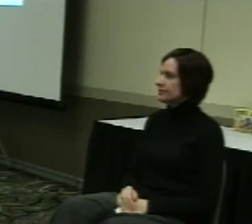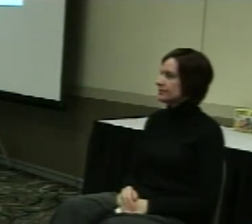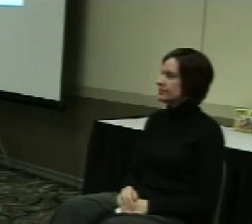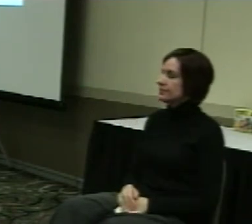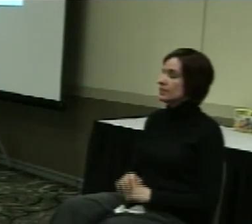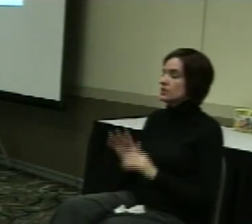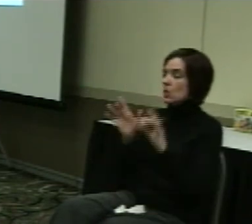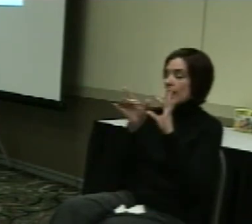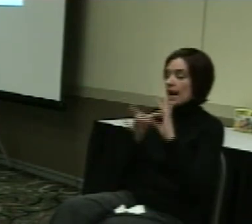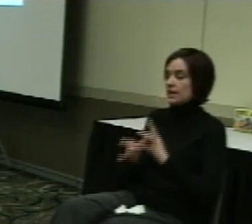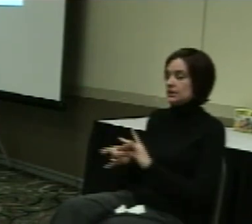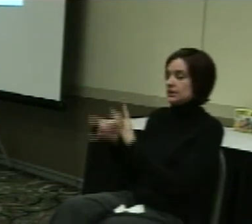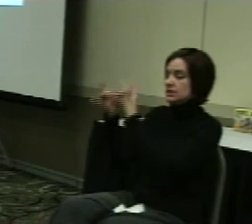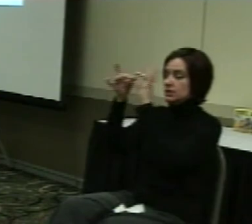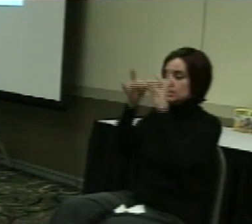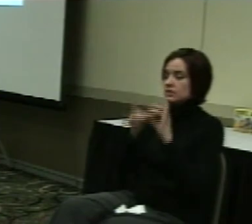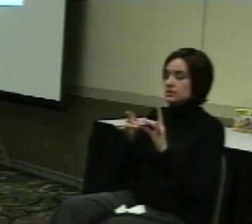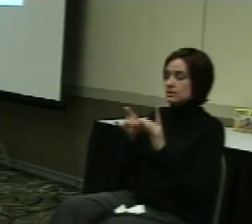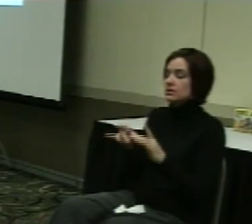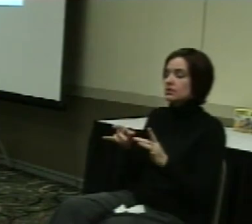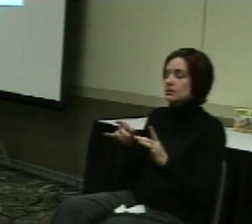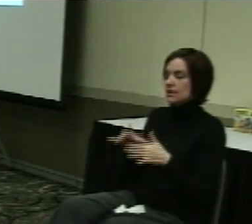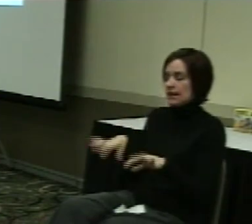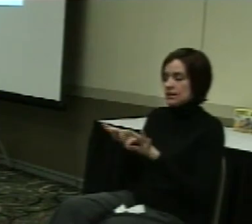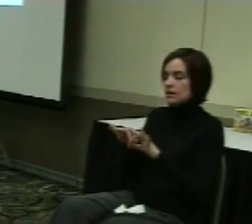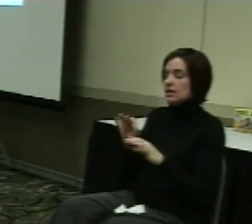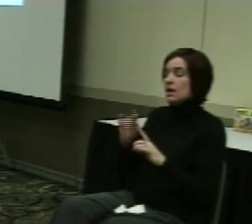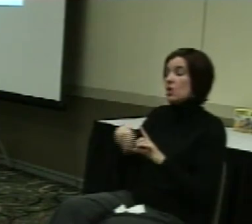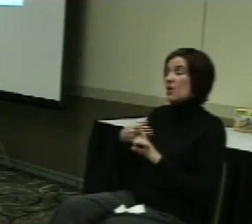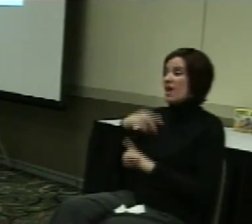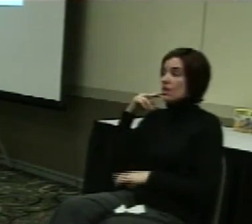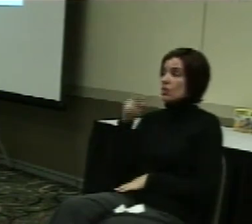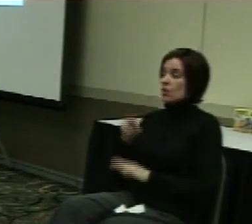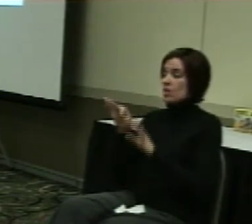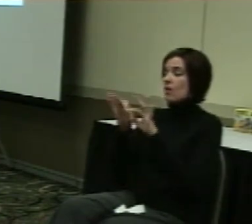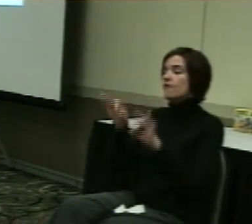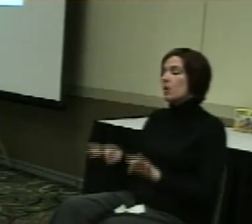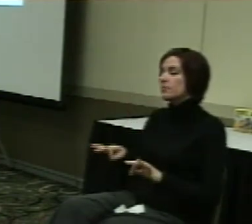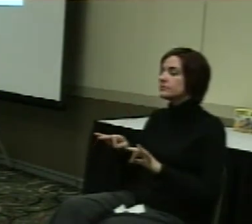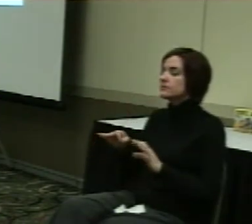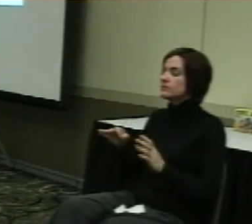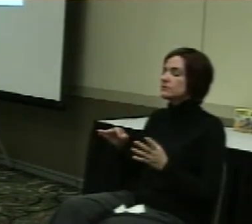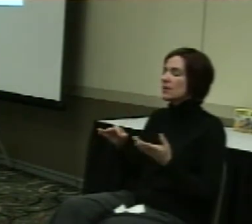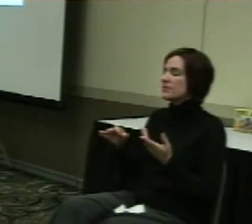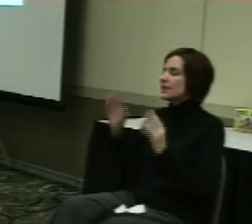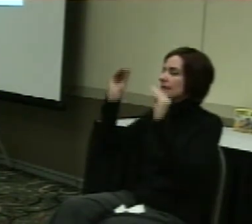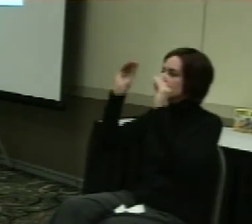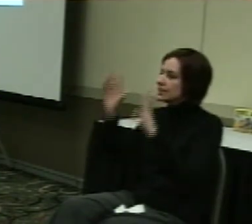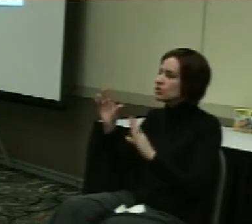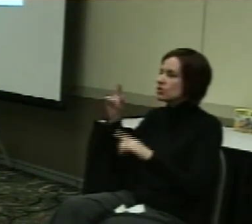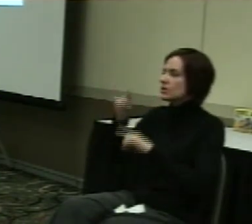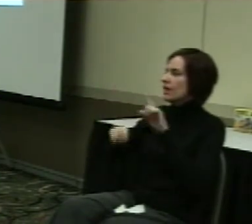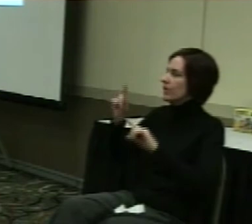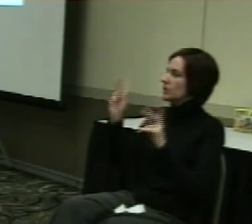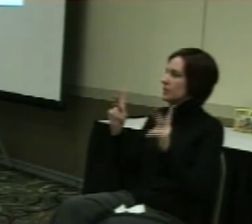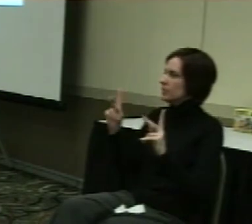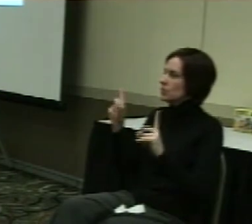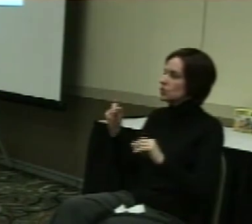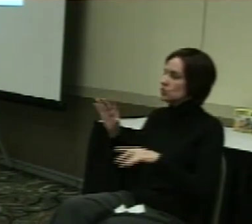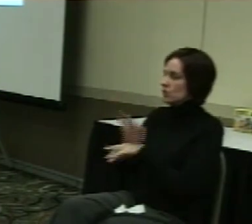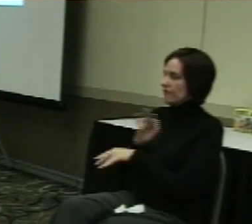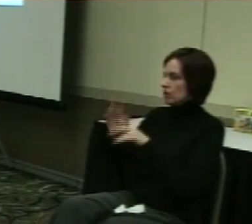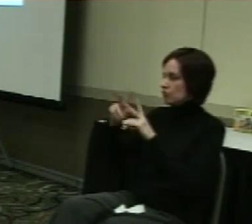When I look at the forms that I sometimes look at when teachers and you know, varied people do functional